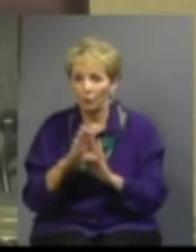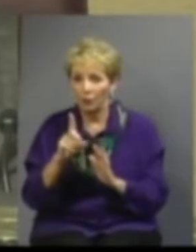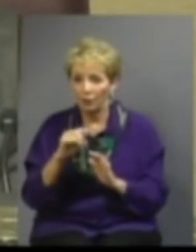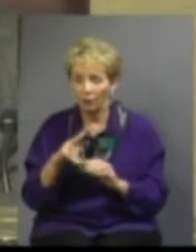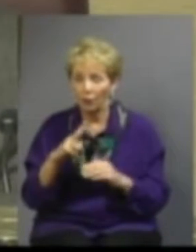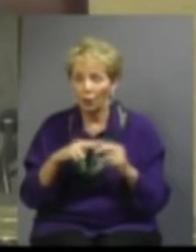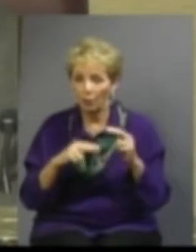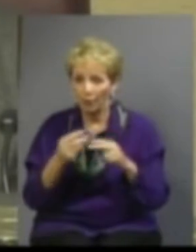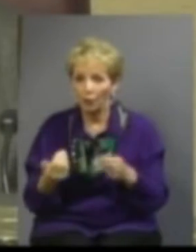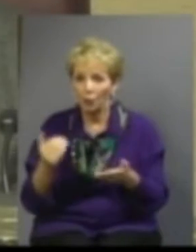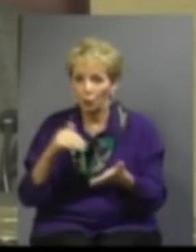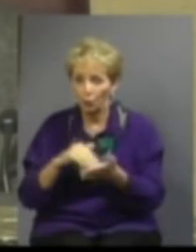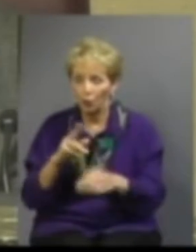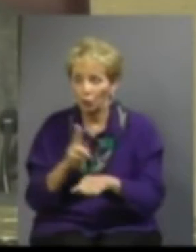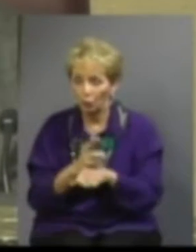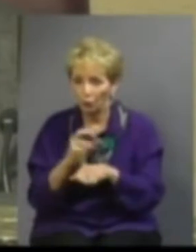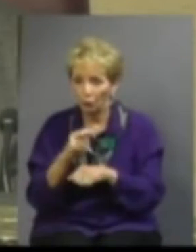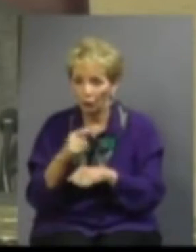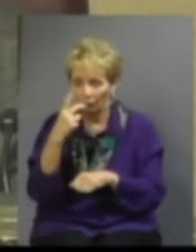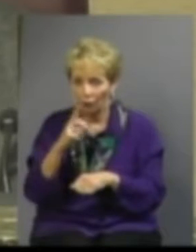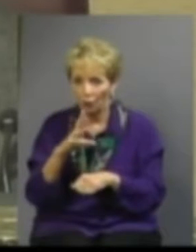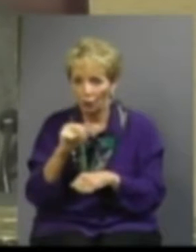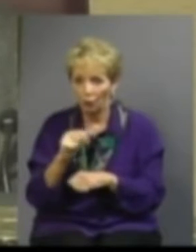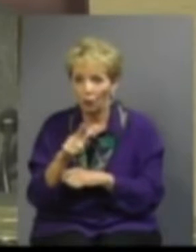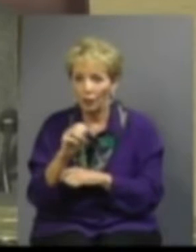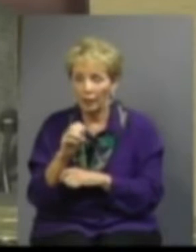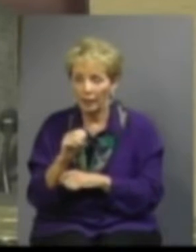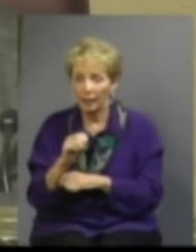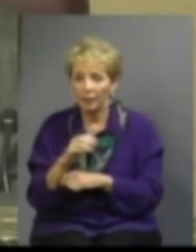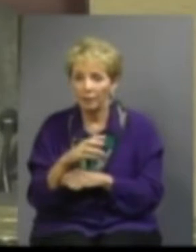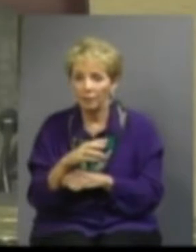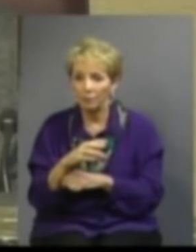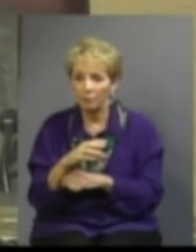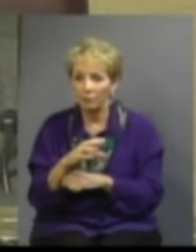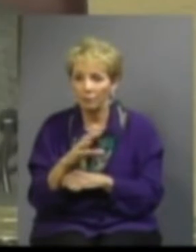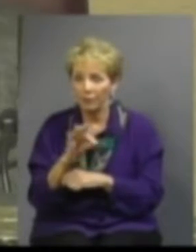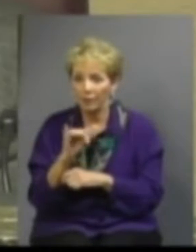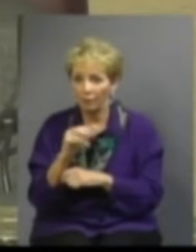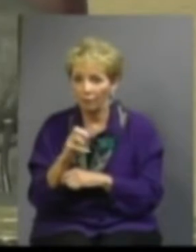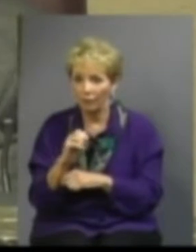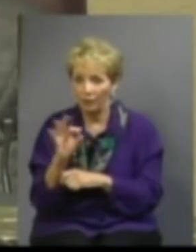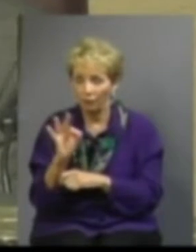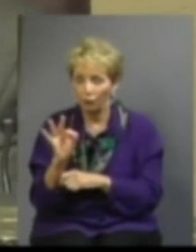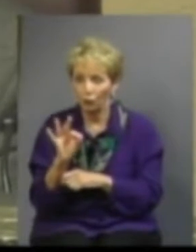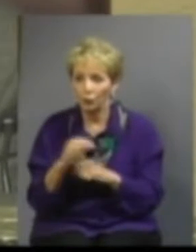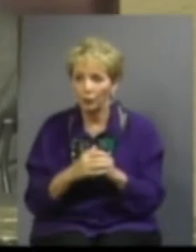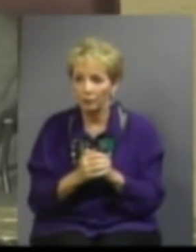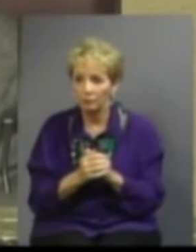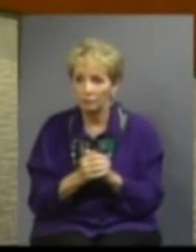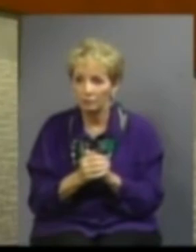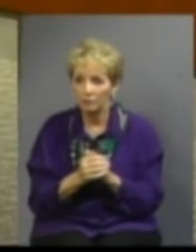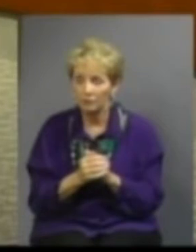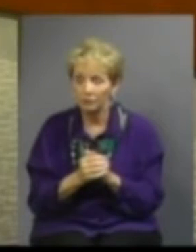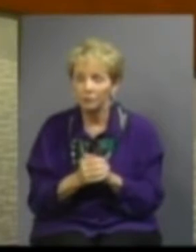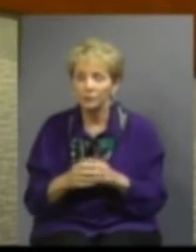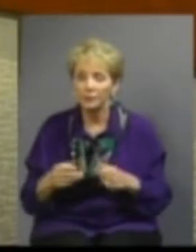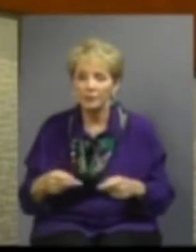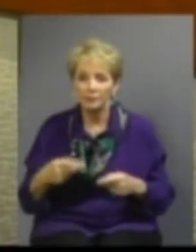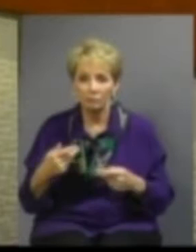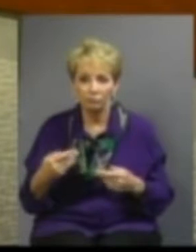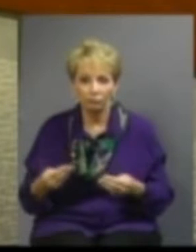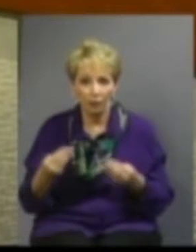Building Reuse Grant for Durley Fabrics Limited and Durley Fine Furniture Incorporated. Second. Motion second,